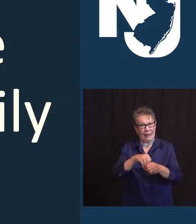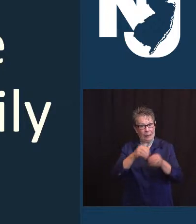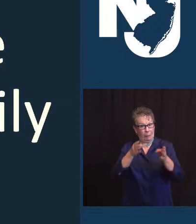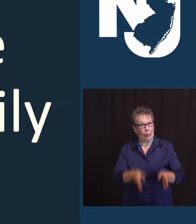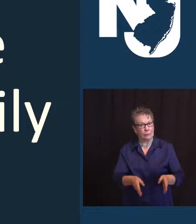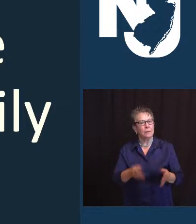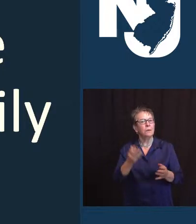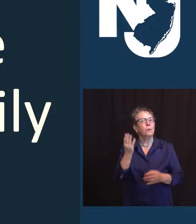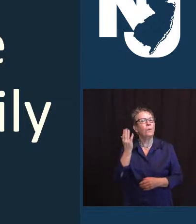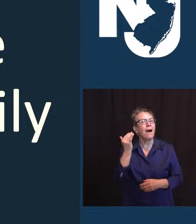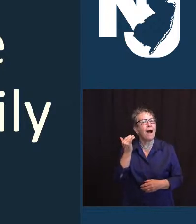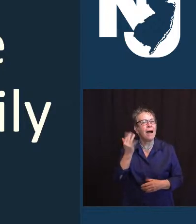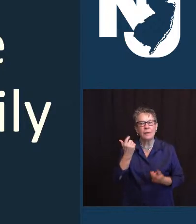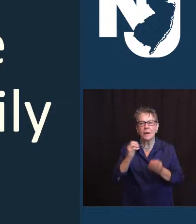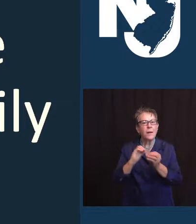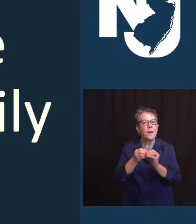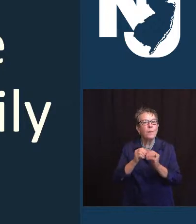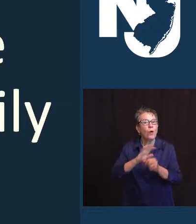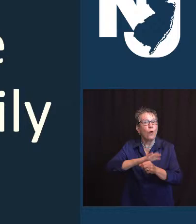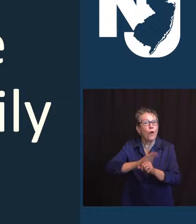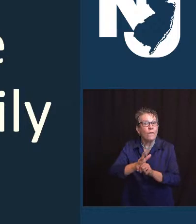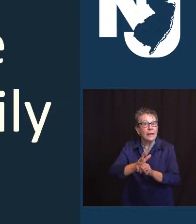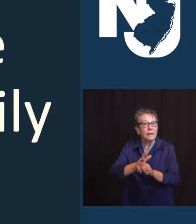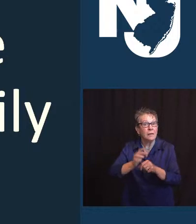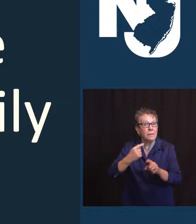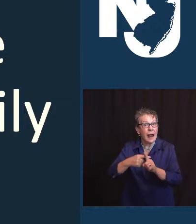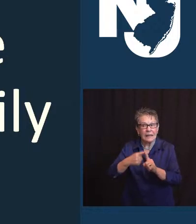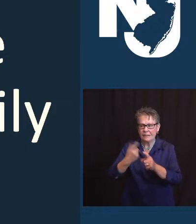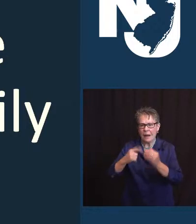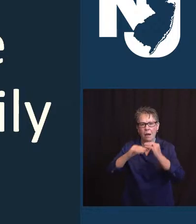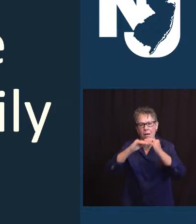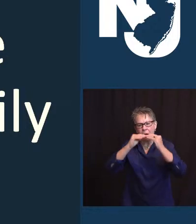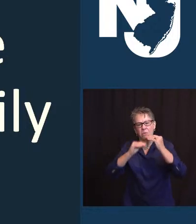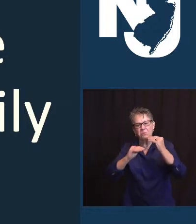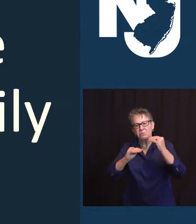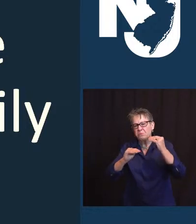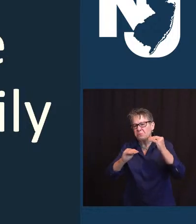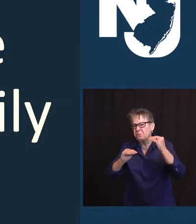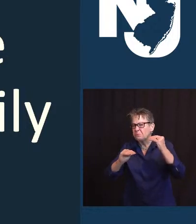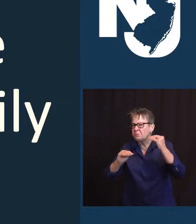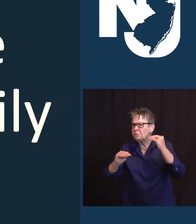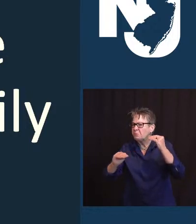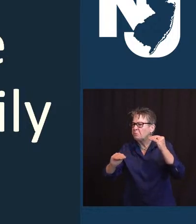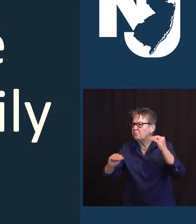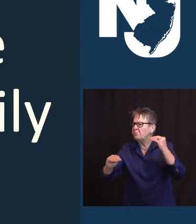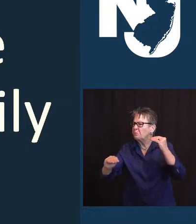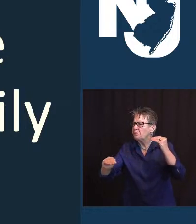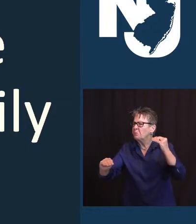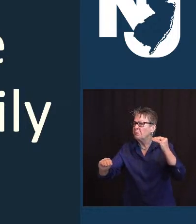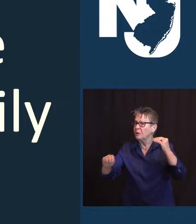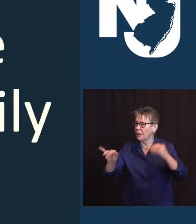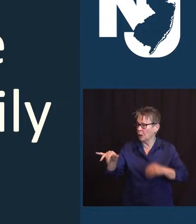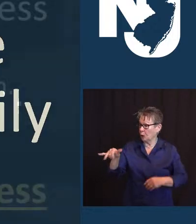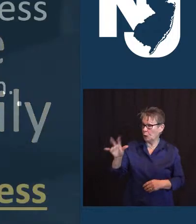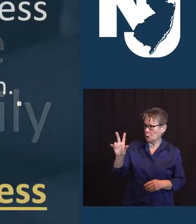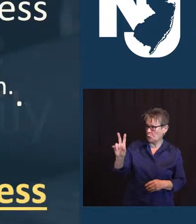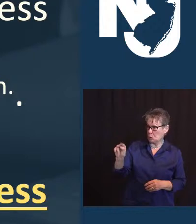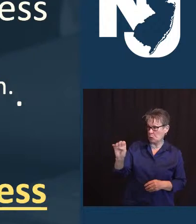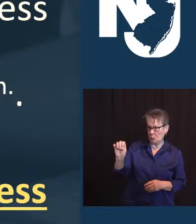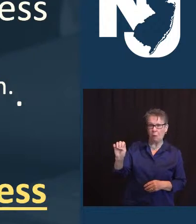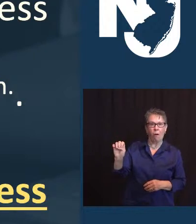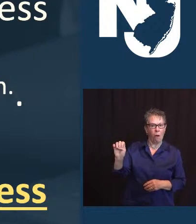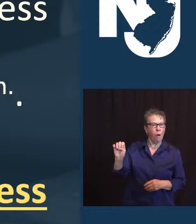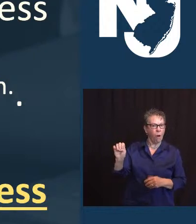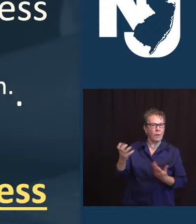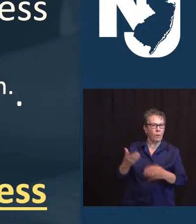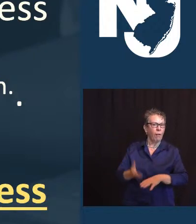we are expecting to be in a much better place 2.5 months from now. Next, a quick update from